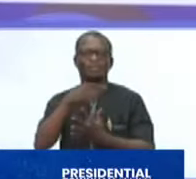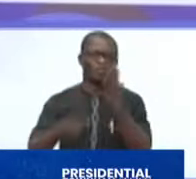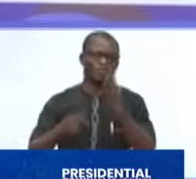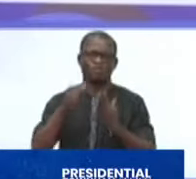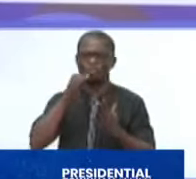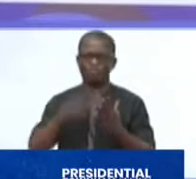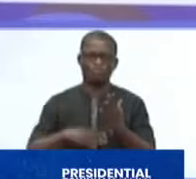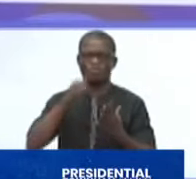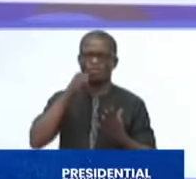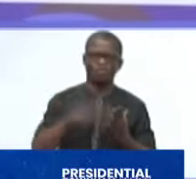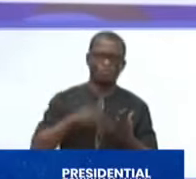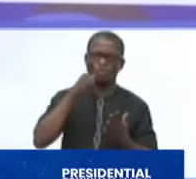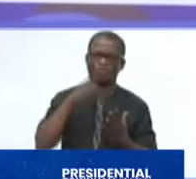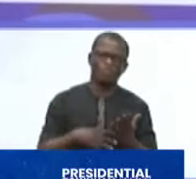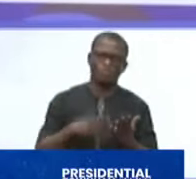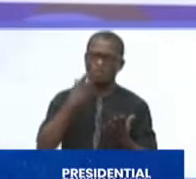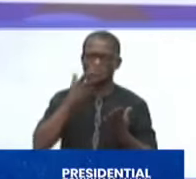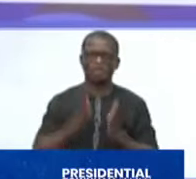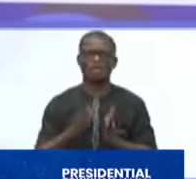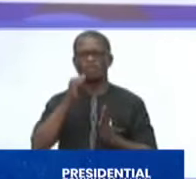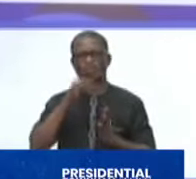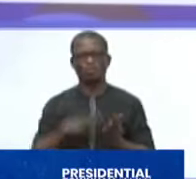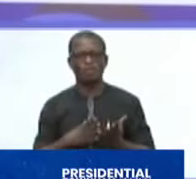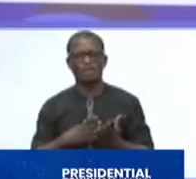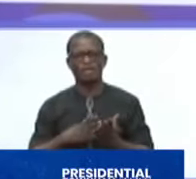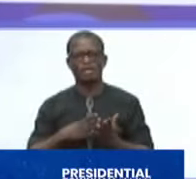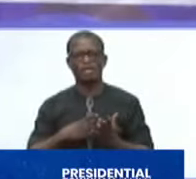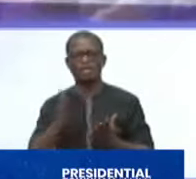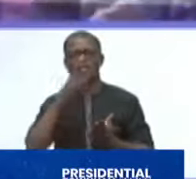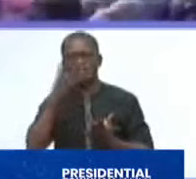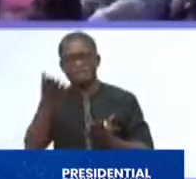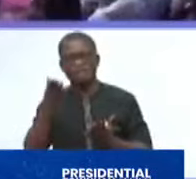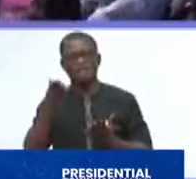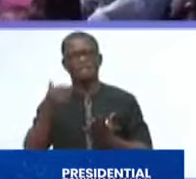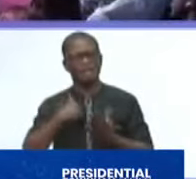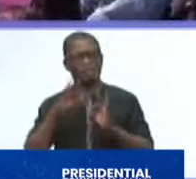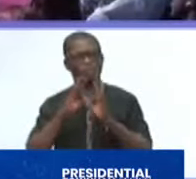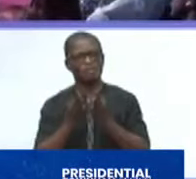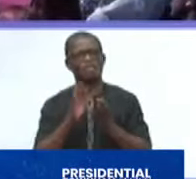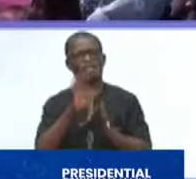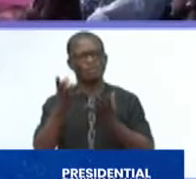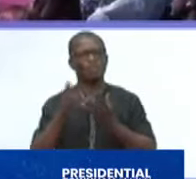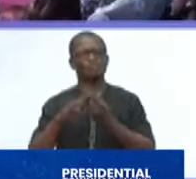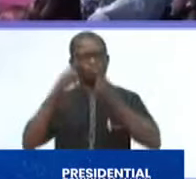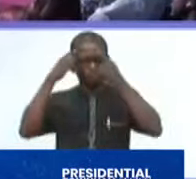is a woman. You know, when they're there, because they have children, they have families, they want to succeed.